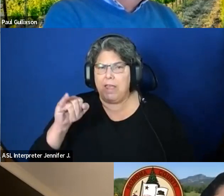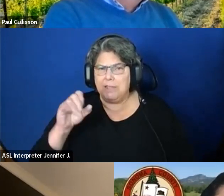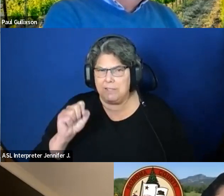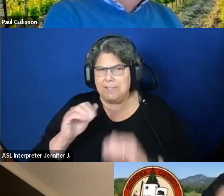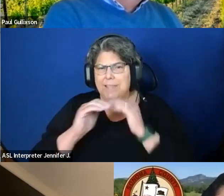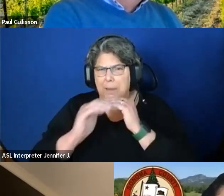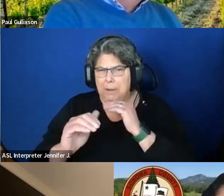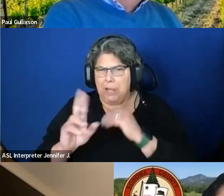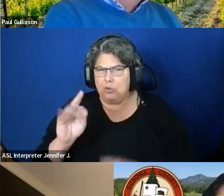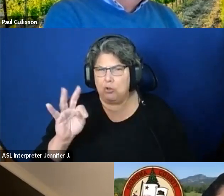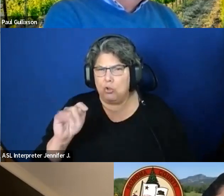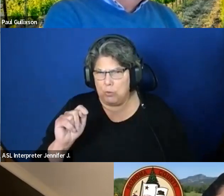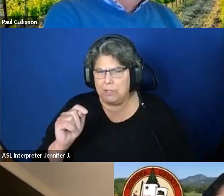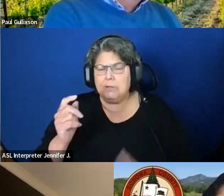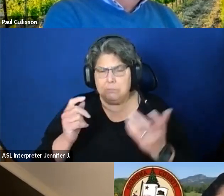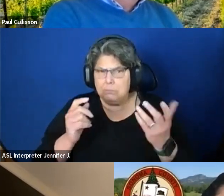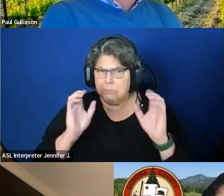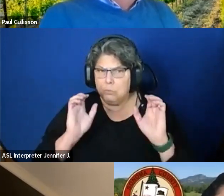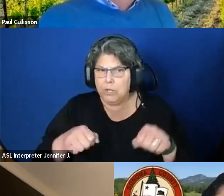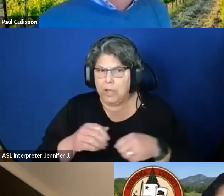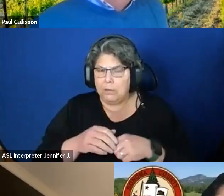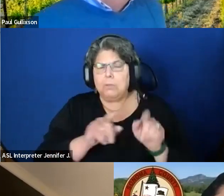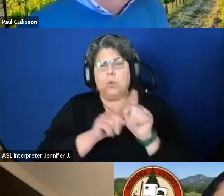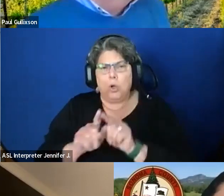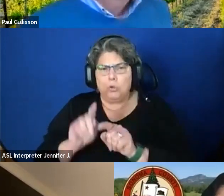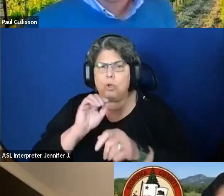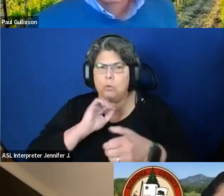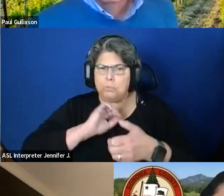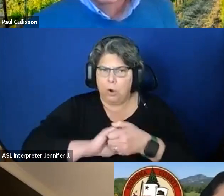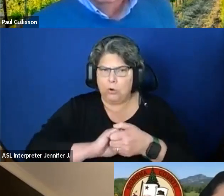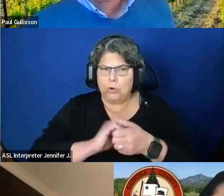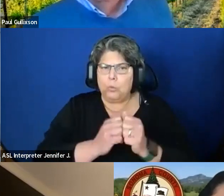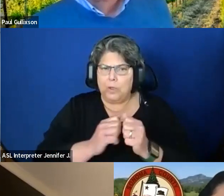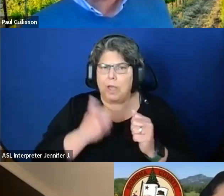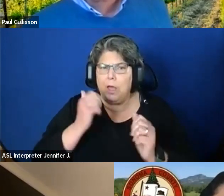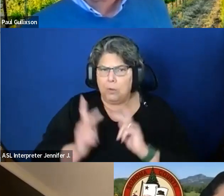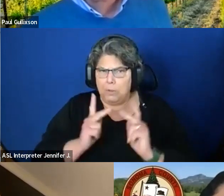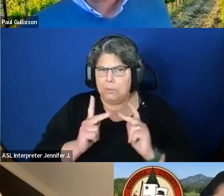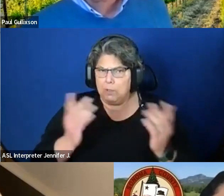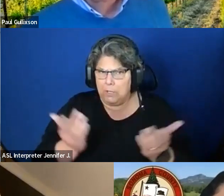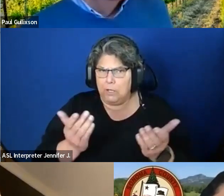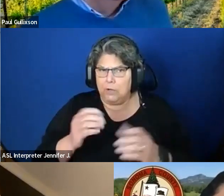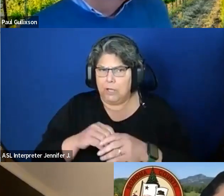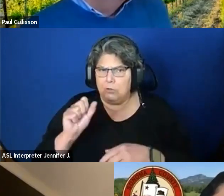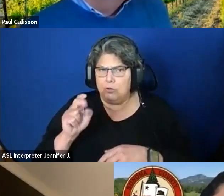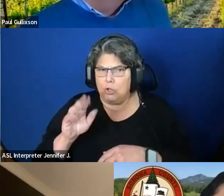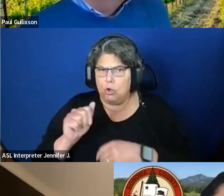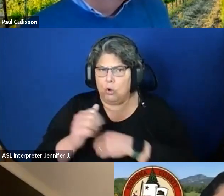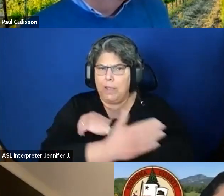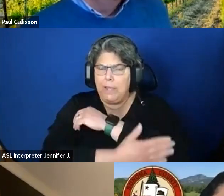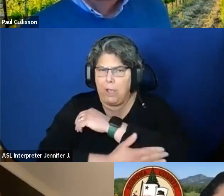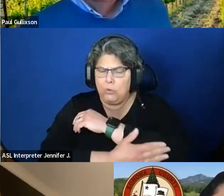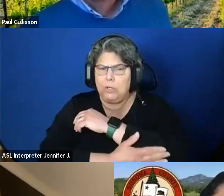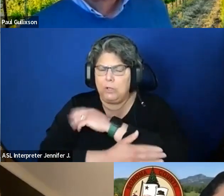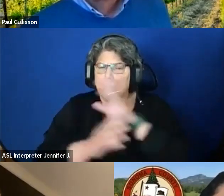unit, that can be done. But we also partner with others here in the county who provide